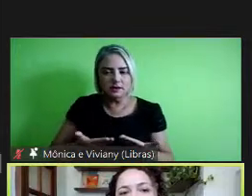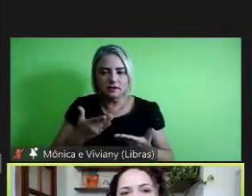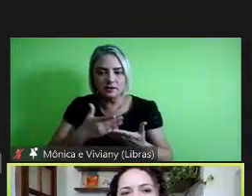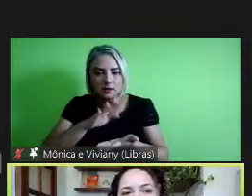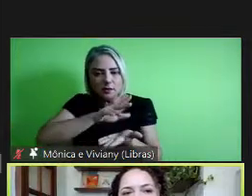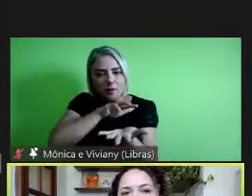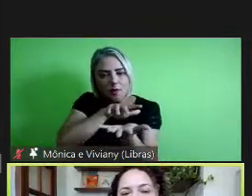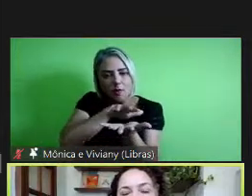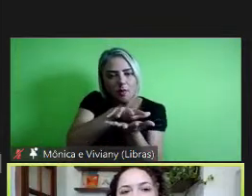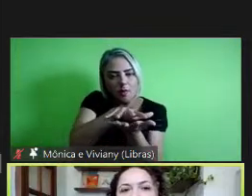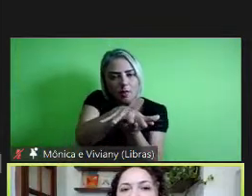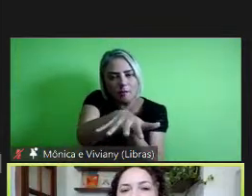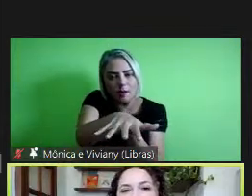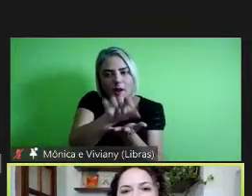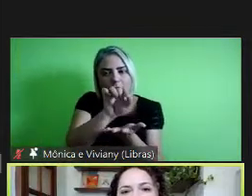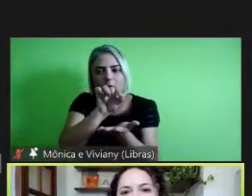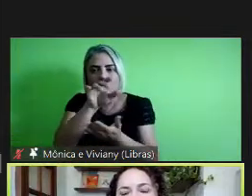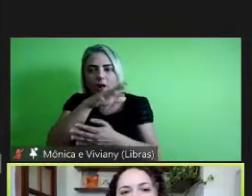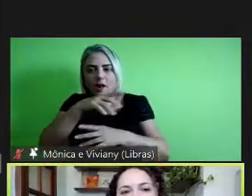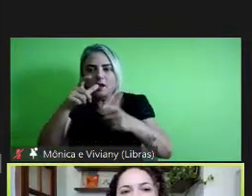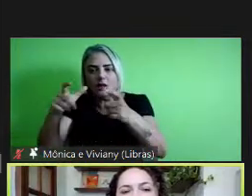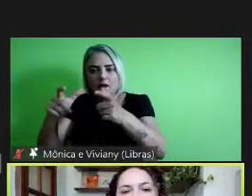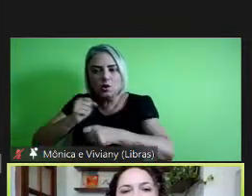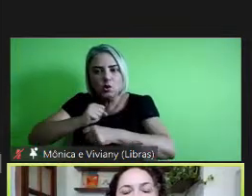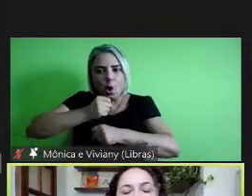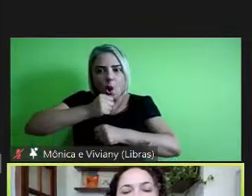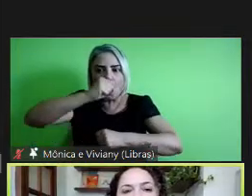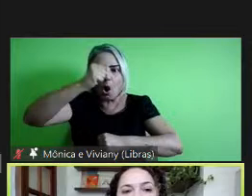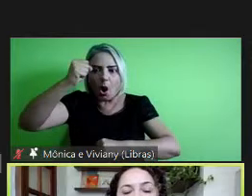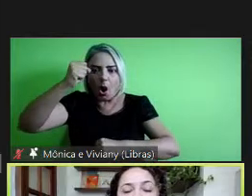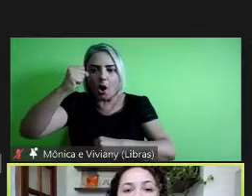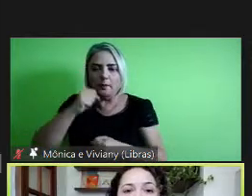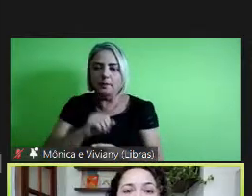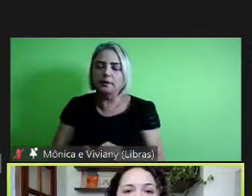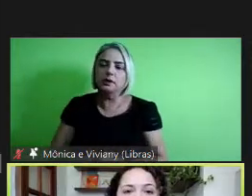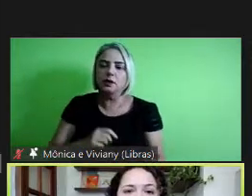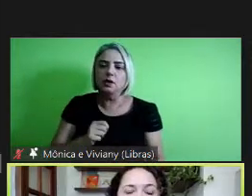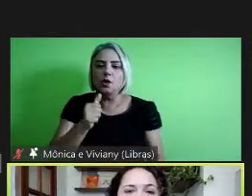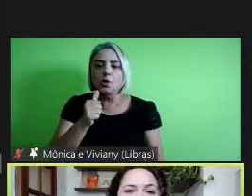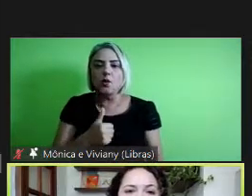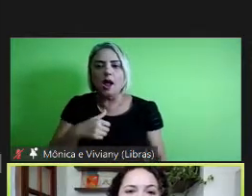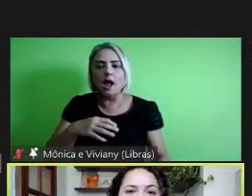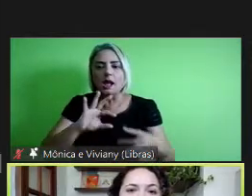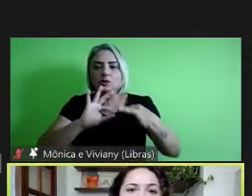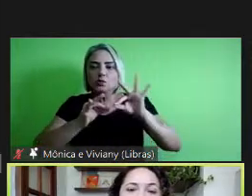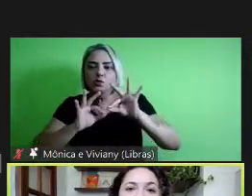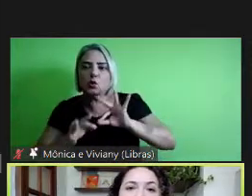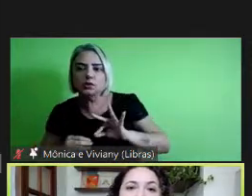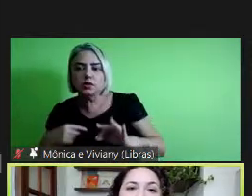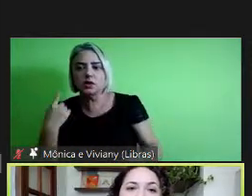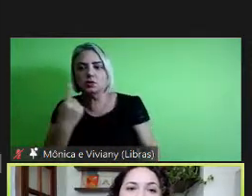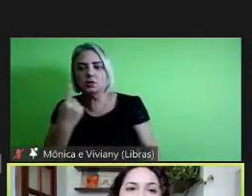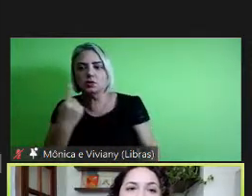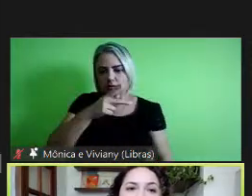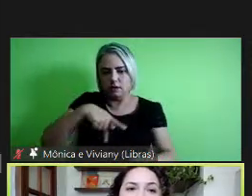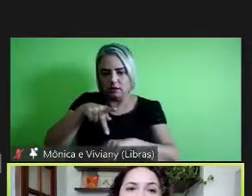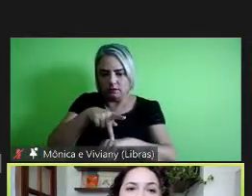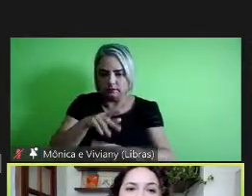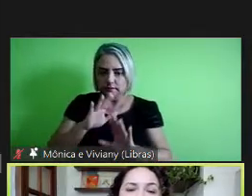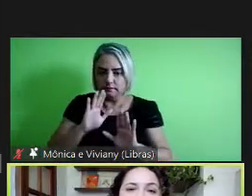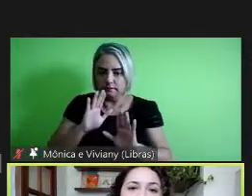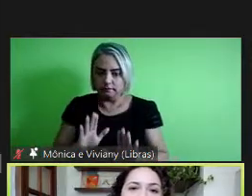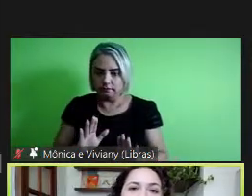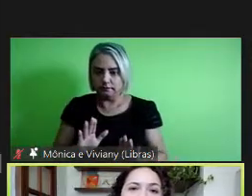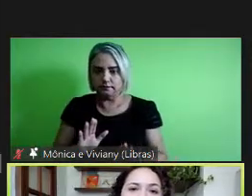the ones with more capillarity in our territory, which is a very big territory. We have is almost a continent, our